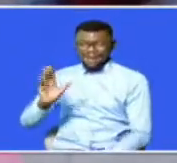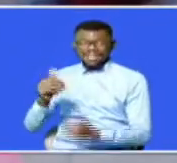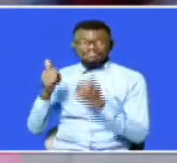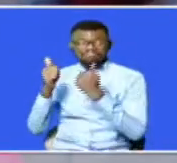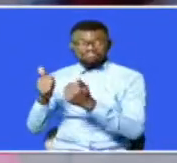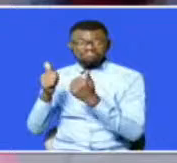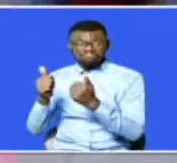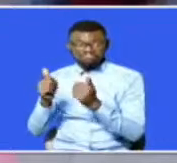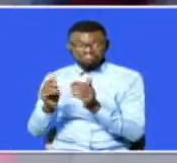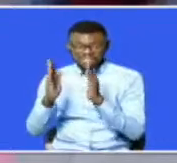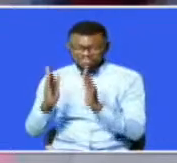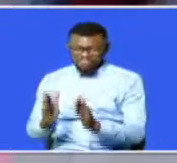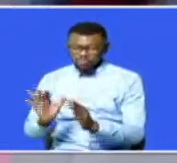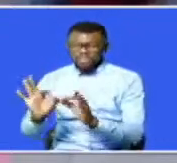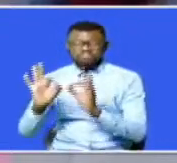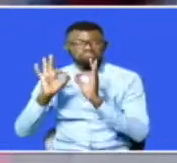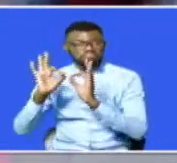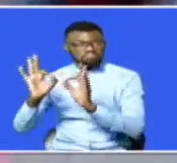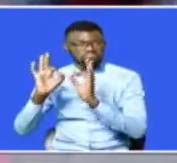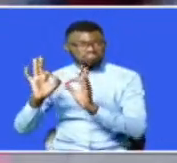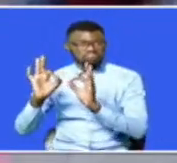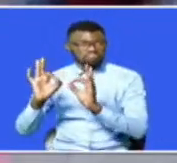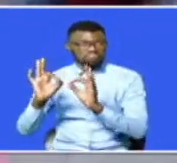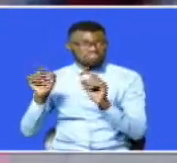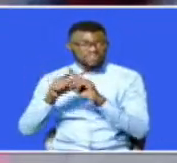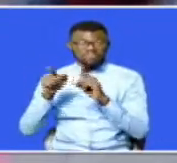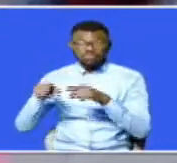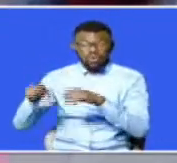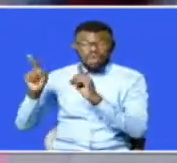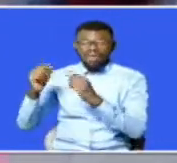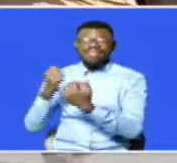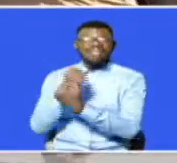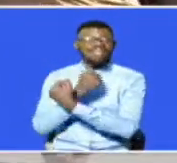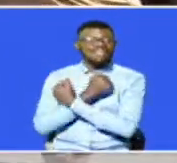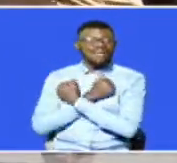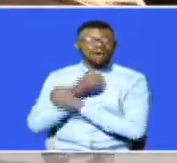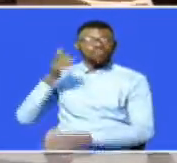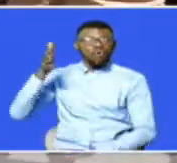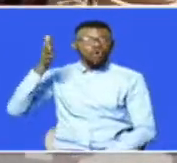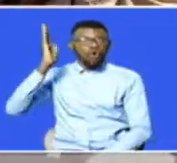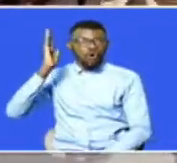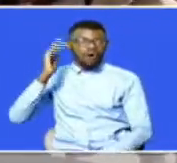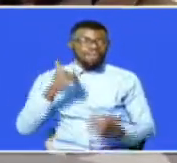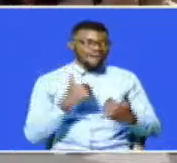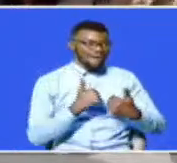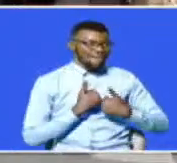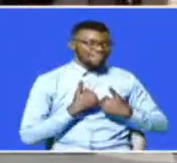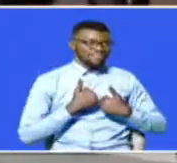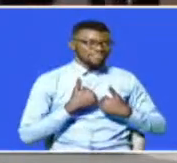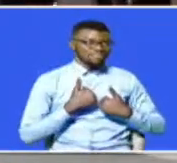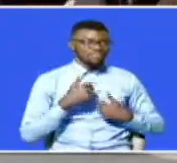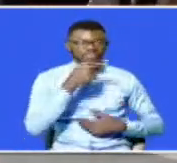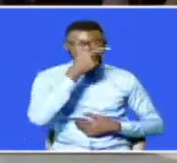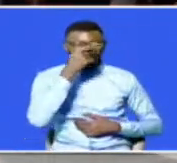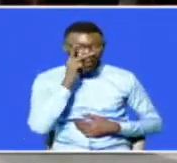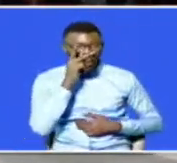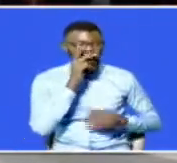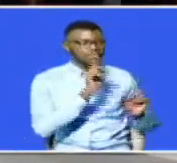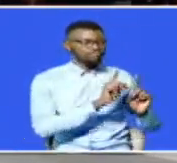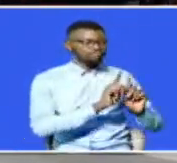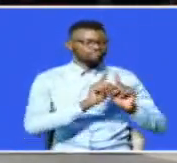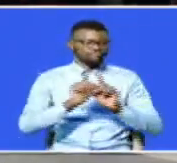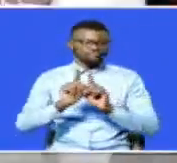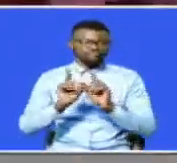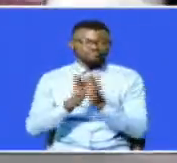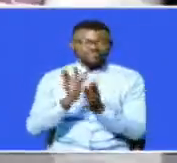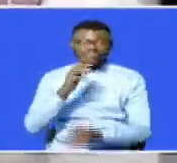person you are, simply because of the love of God that you have. Kalonzo, who was accompanied by KANU chairman Gideon